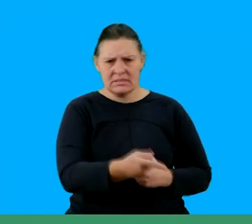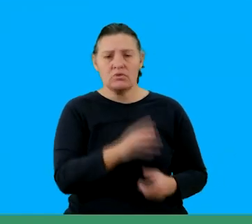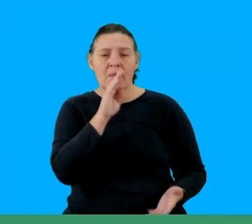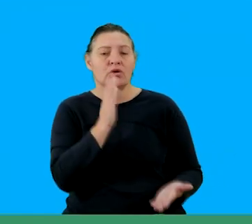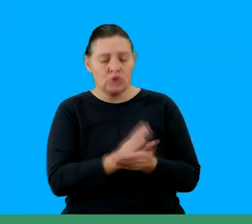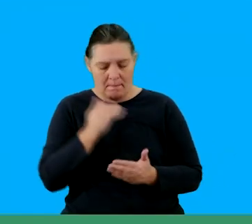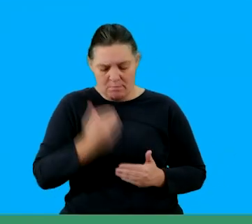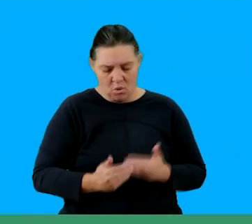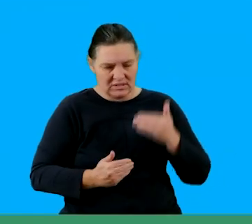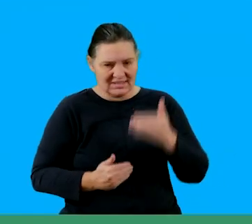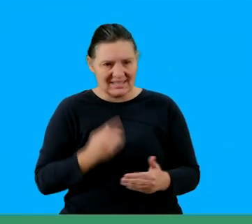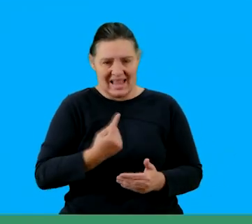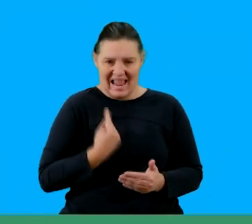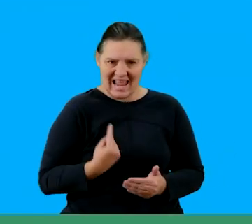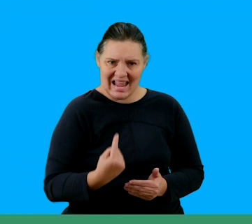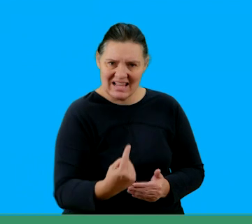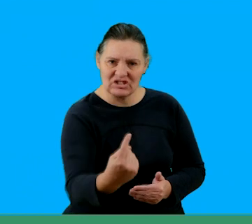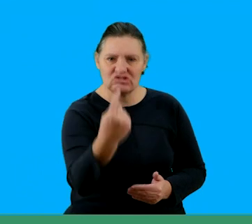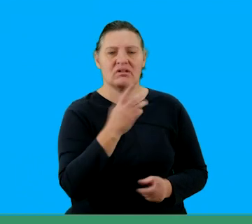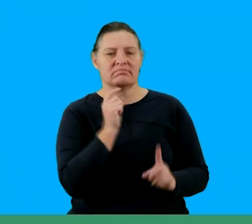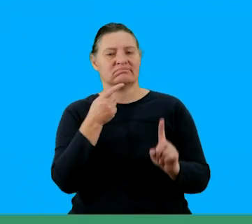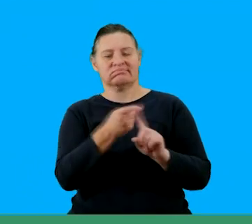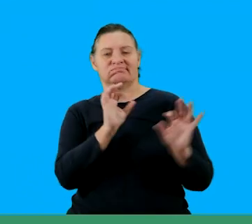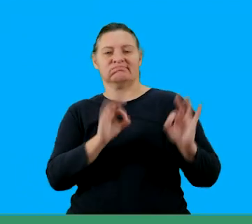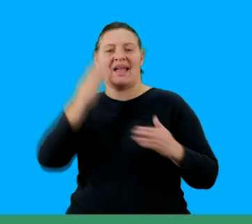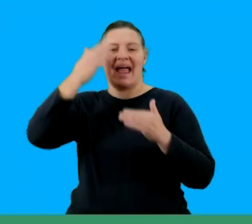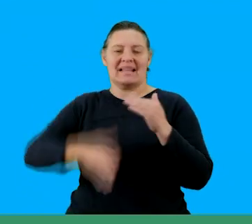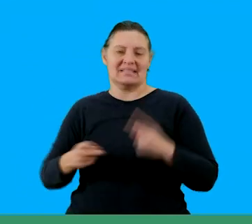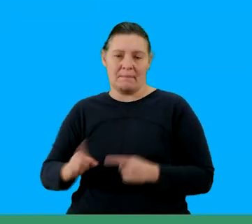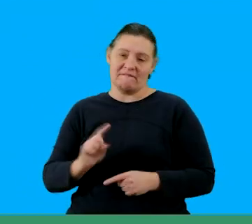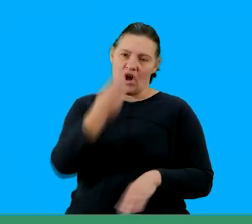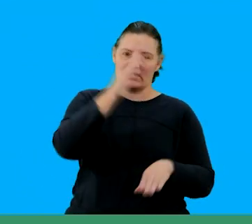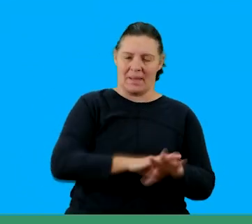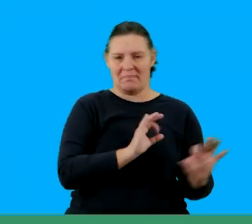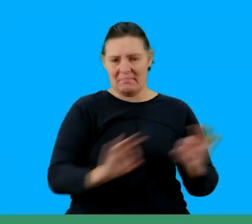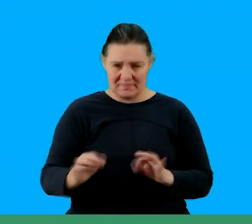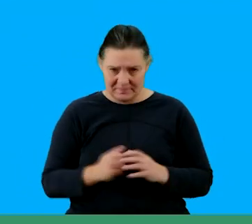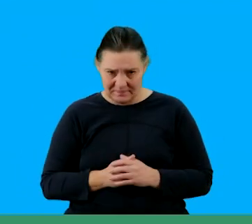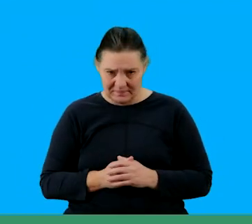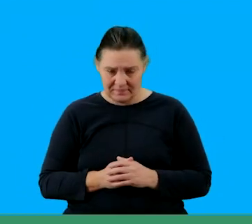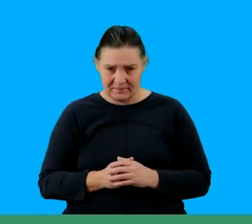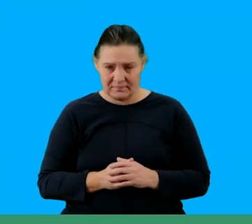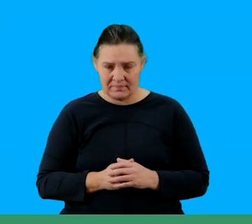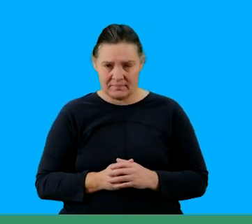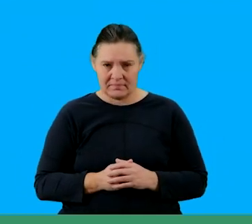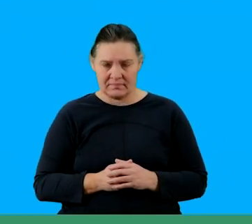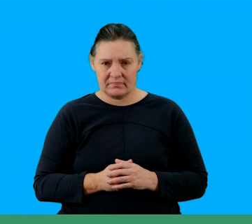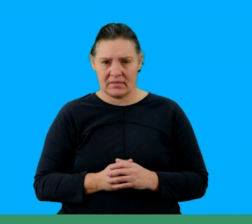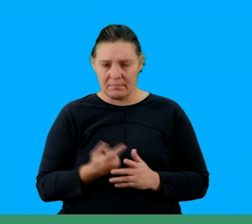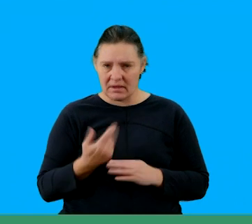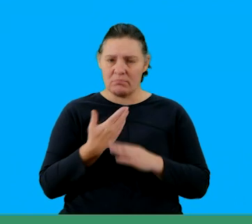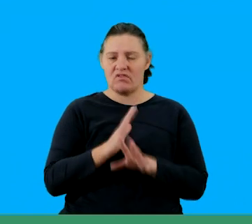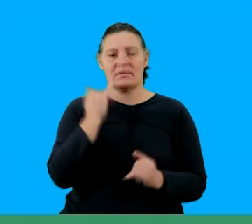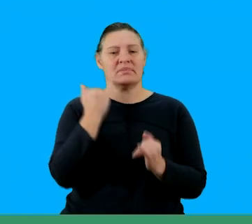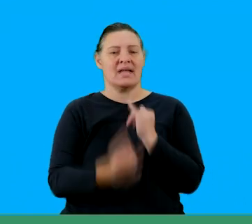every process is aimed at getting the product right the first time and